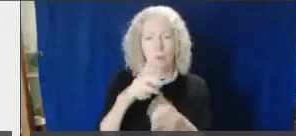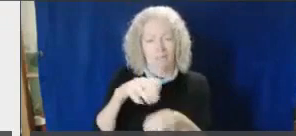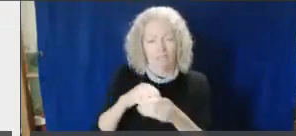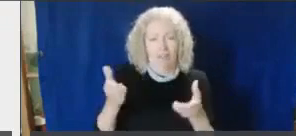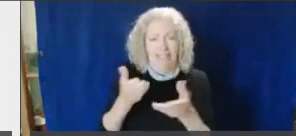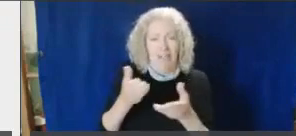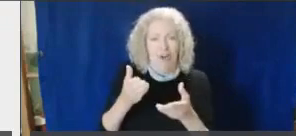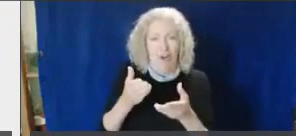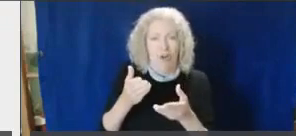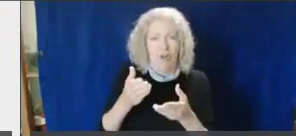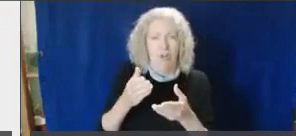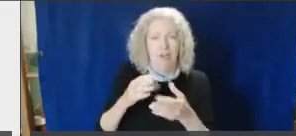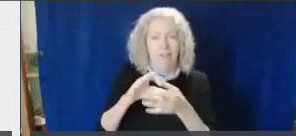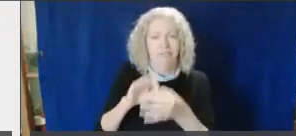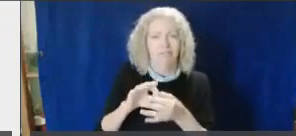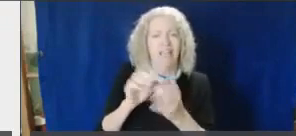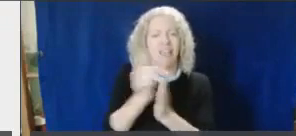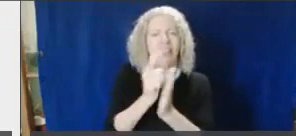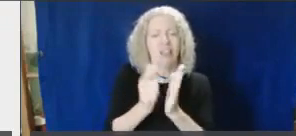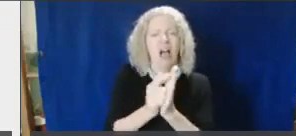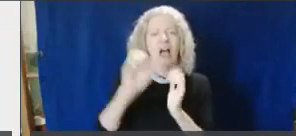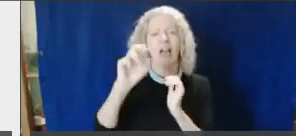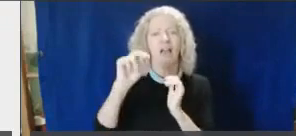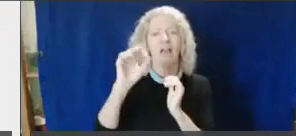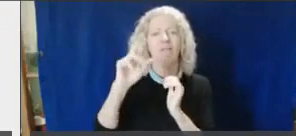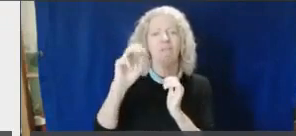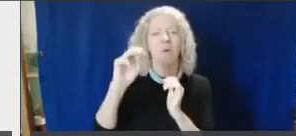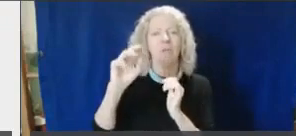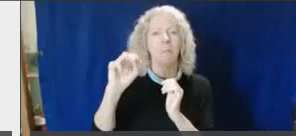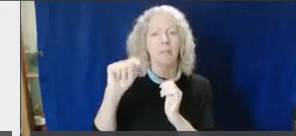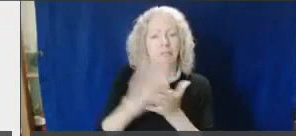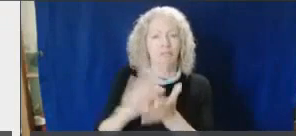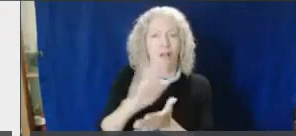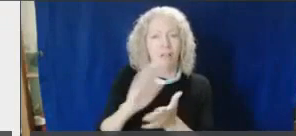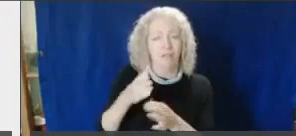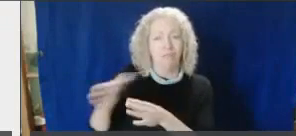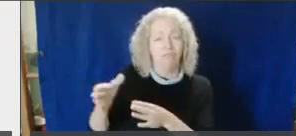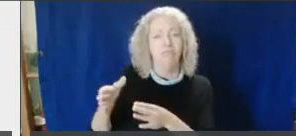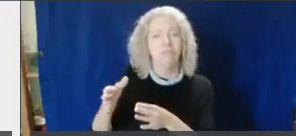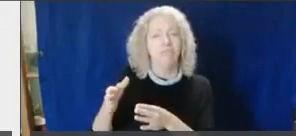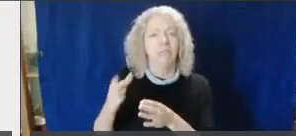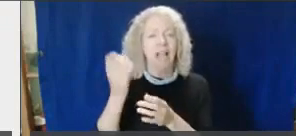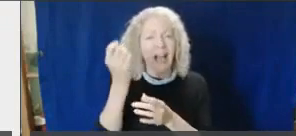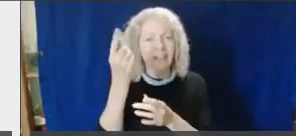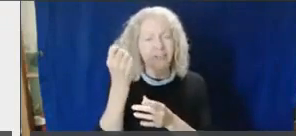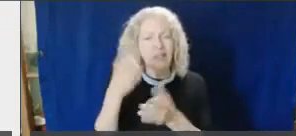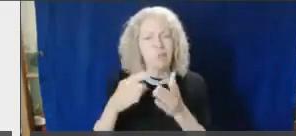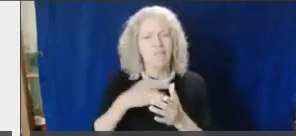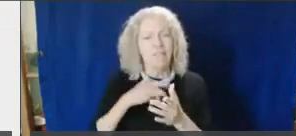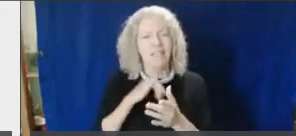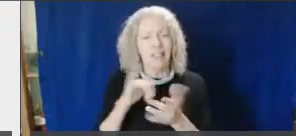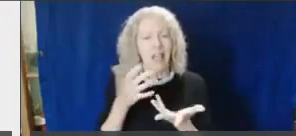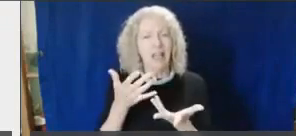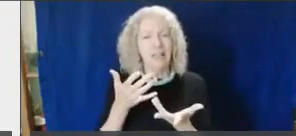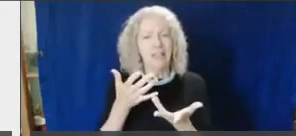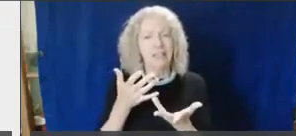the opportunity to stand in the shoes of a person of color in an interaction with a police officer and see what